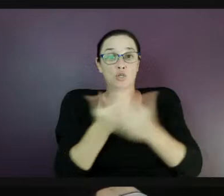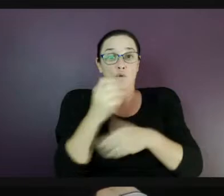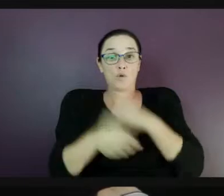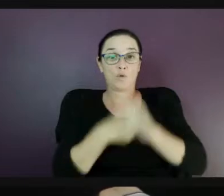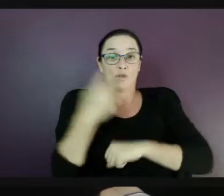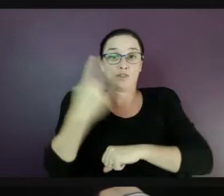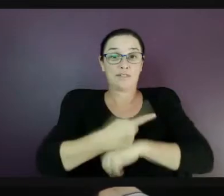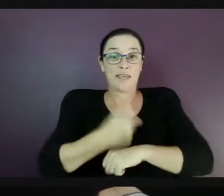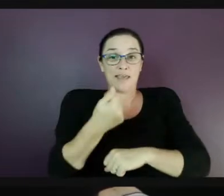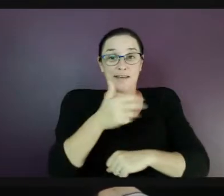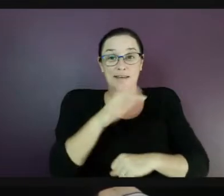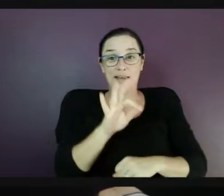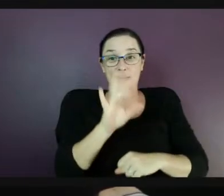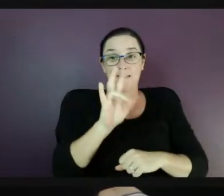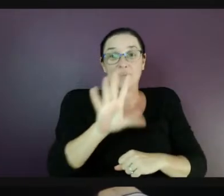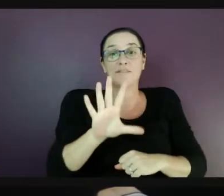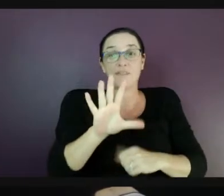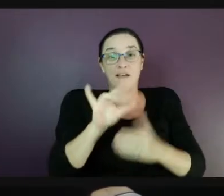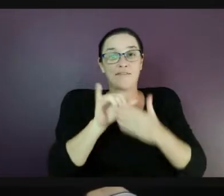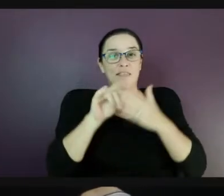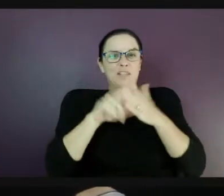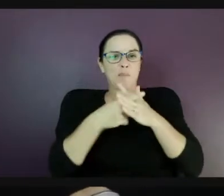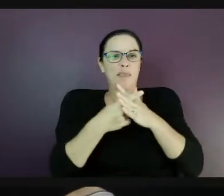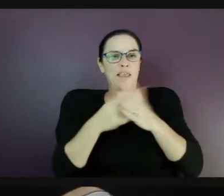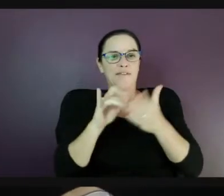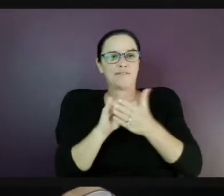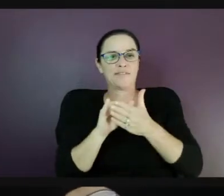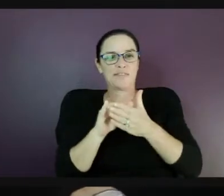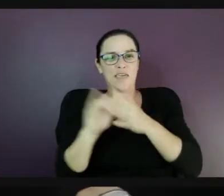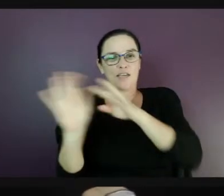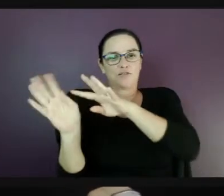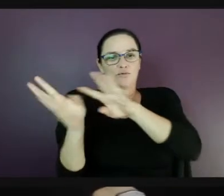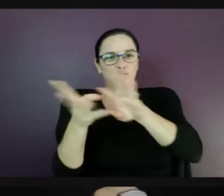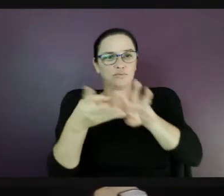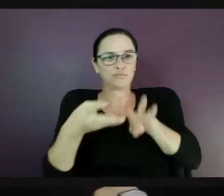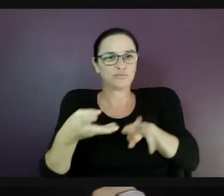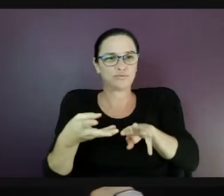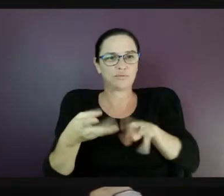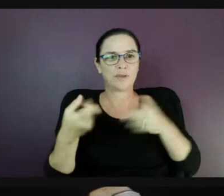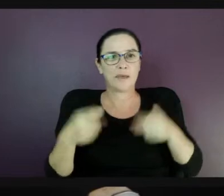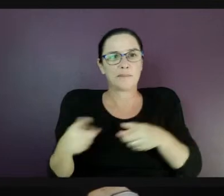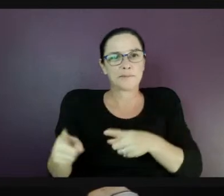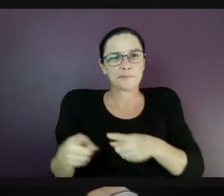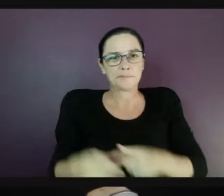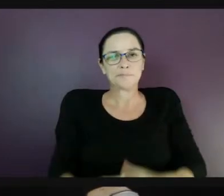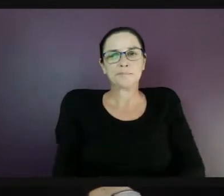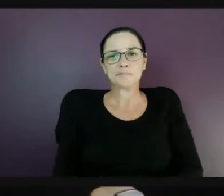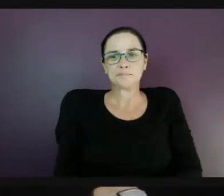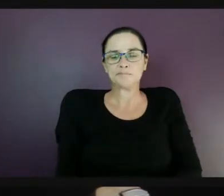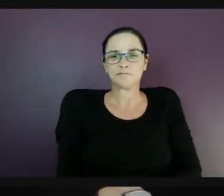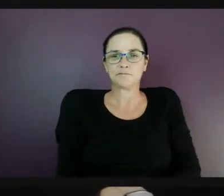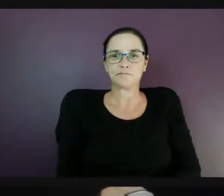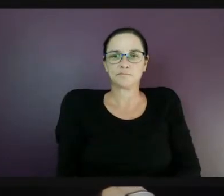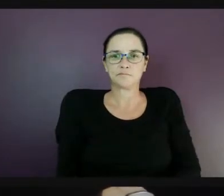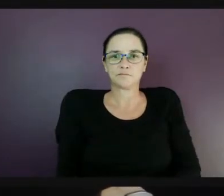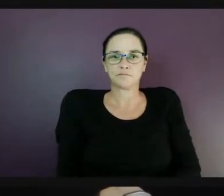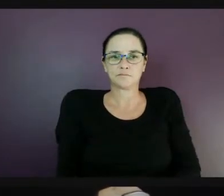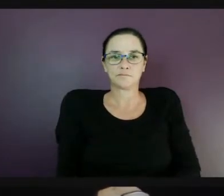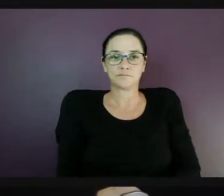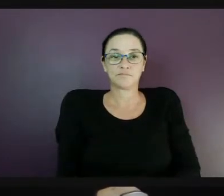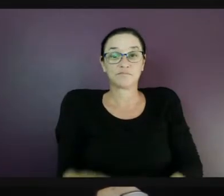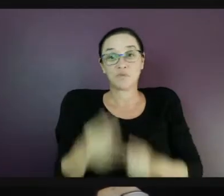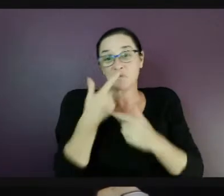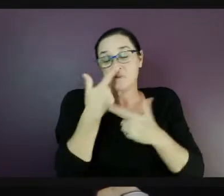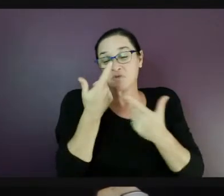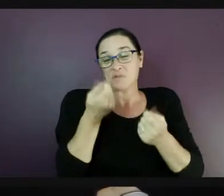75, was the beginning of that intrusion, really focusing to the southwest there. So really interesting